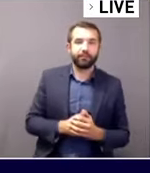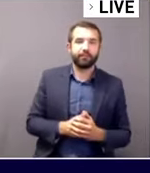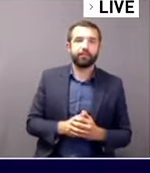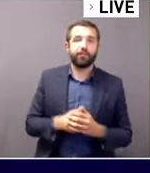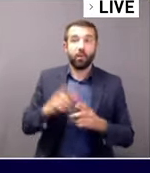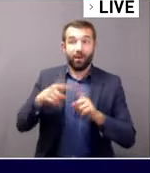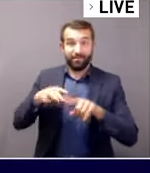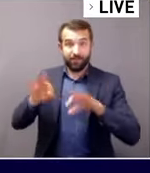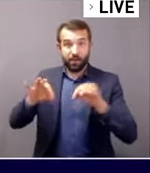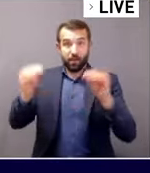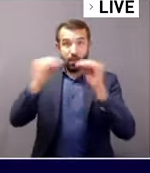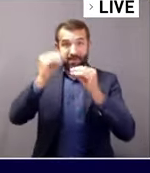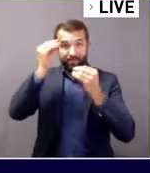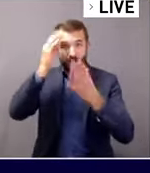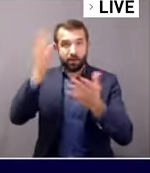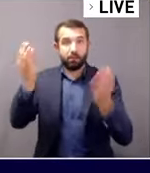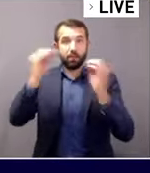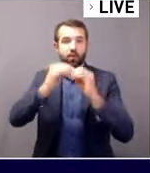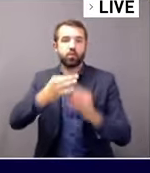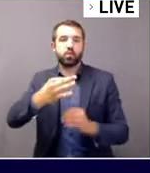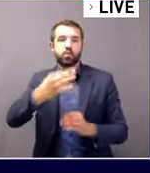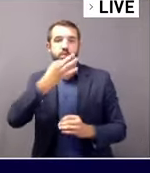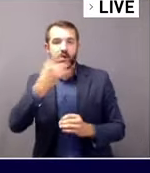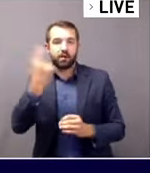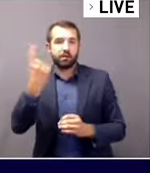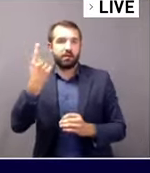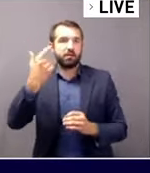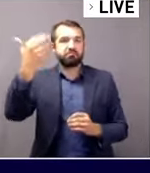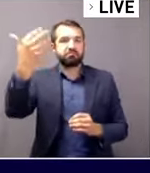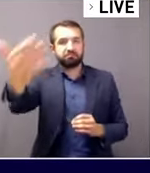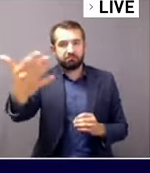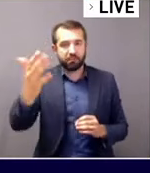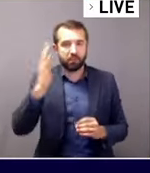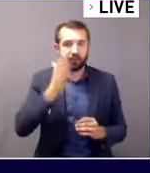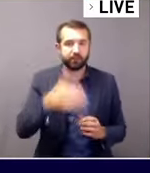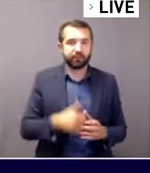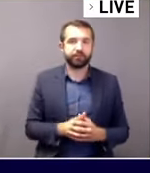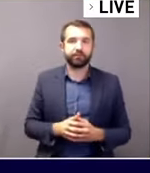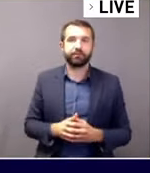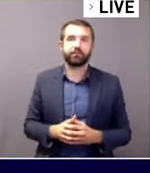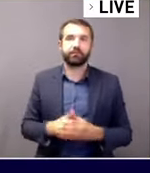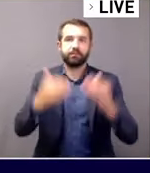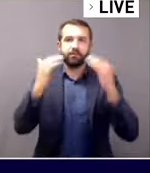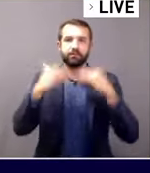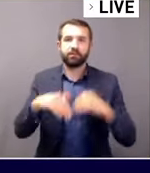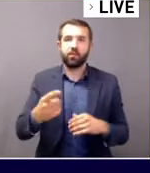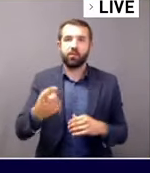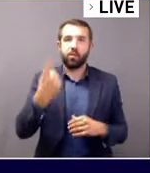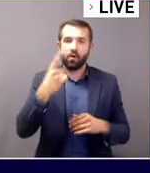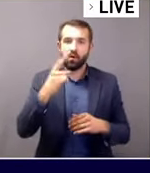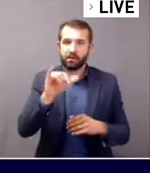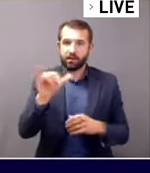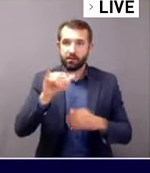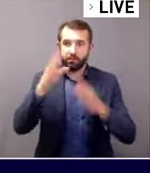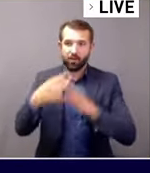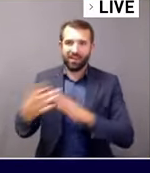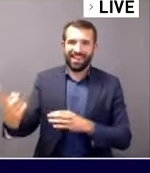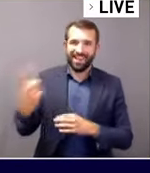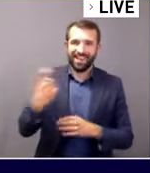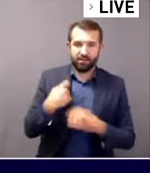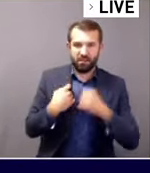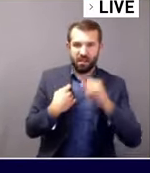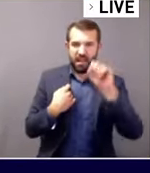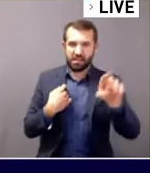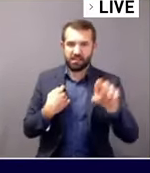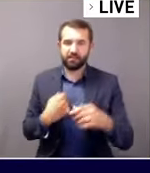more in the coming days. Okay. And I have a viewer question as well. A viewer wrote to us with a